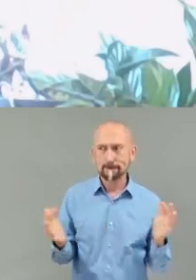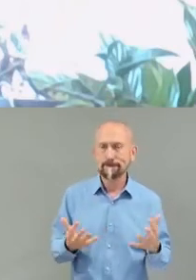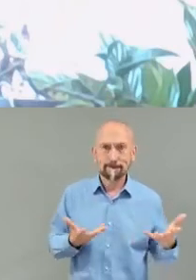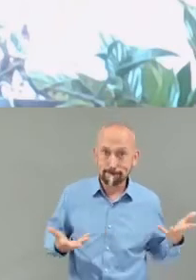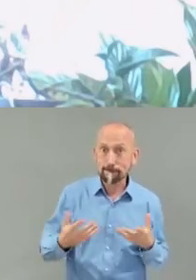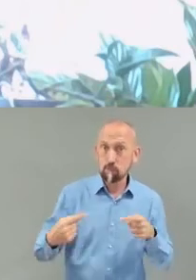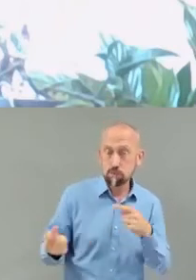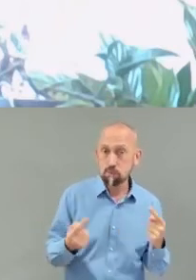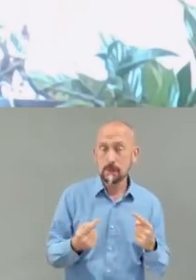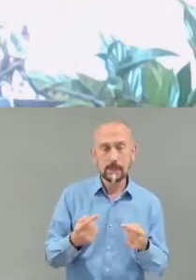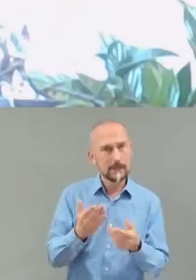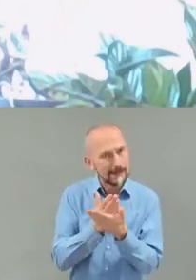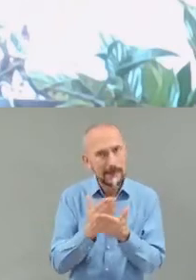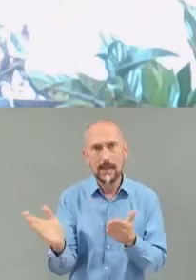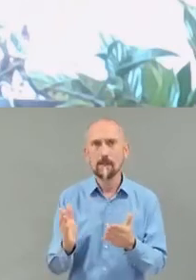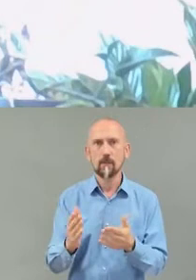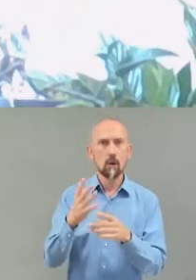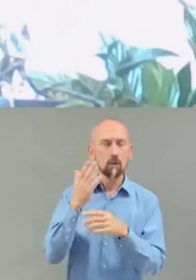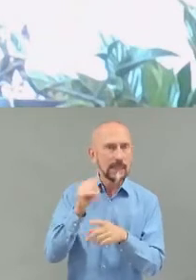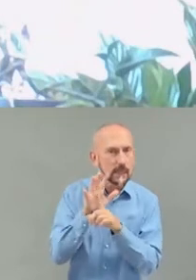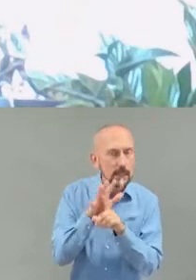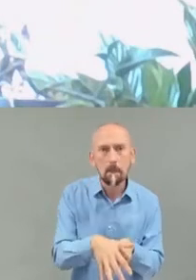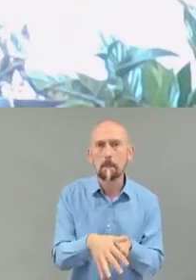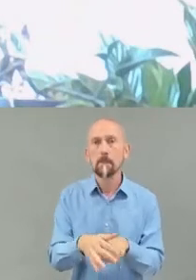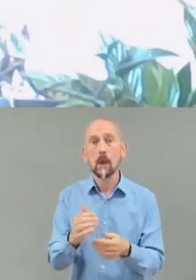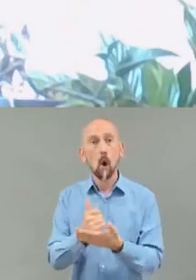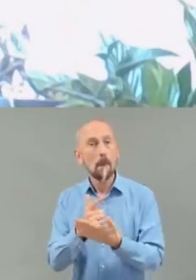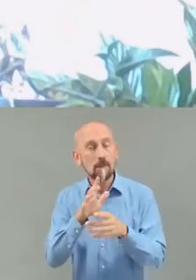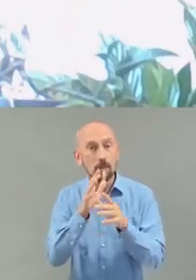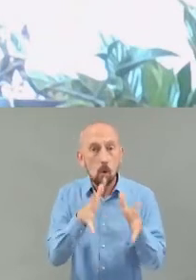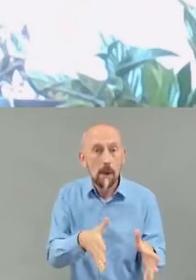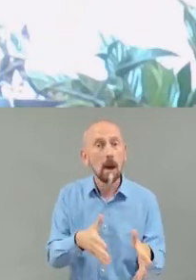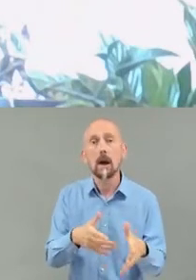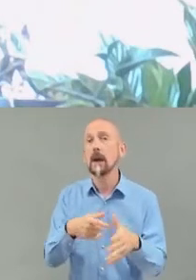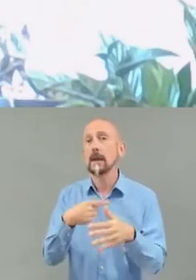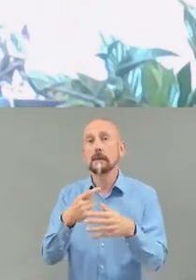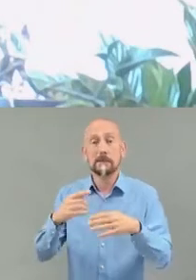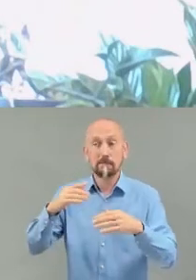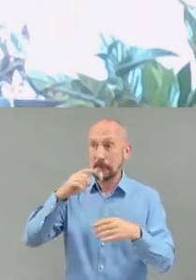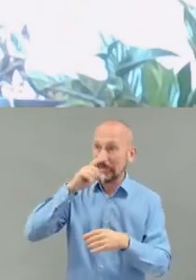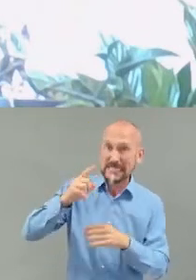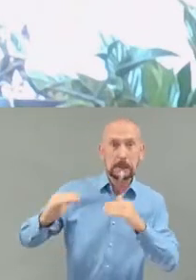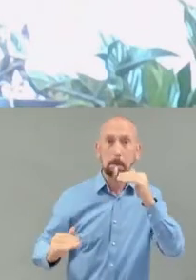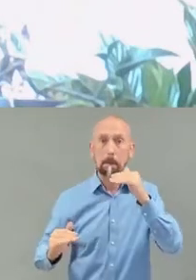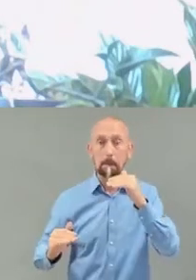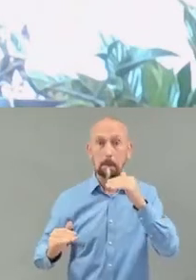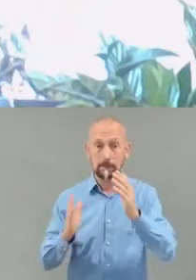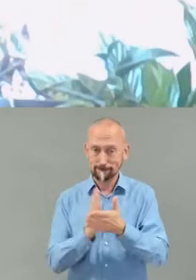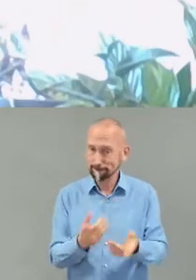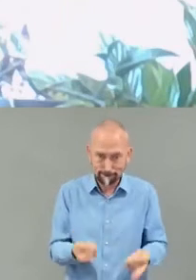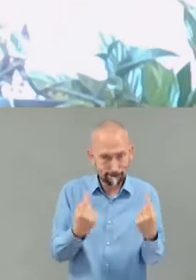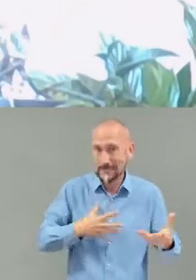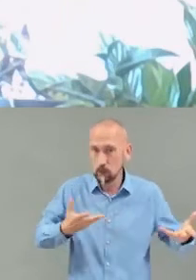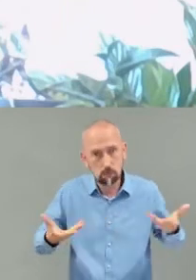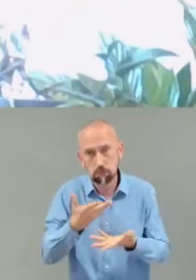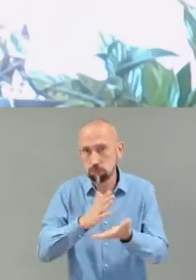racism, homophobia and elitism within the profession have been effaced. the terrible discomfort and intense guilt